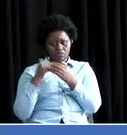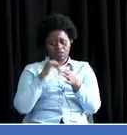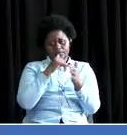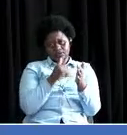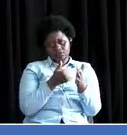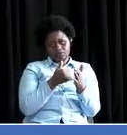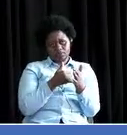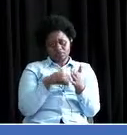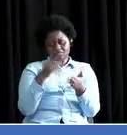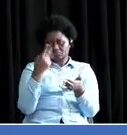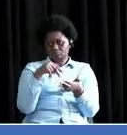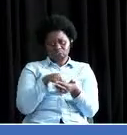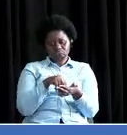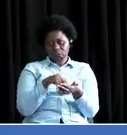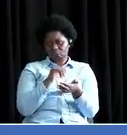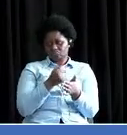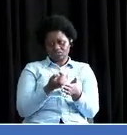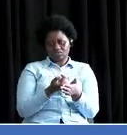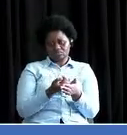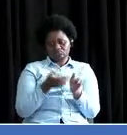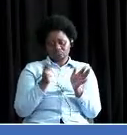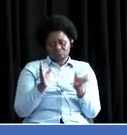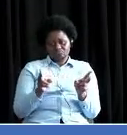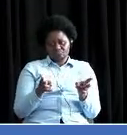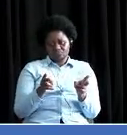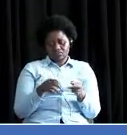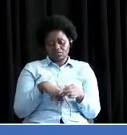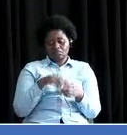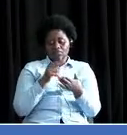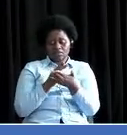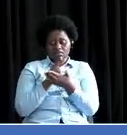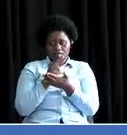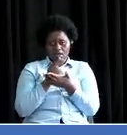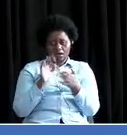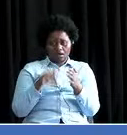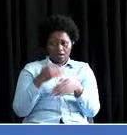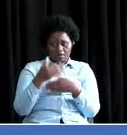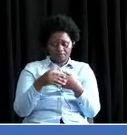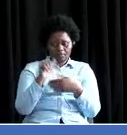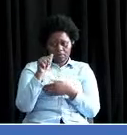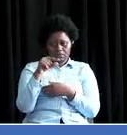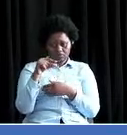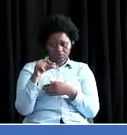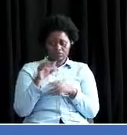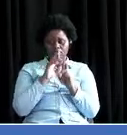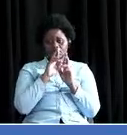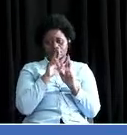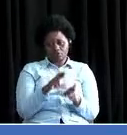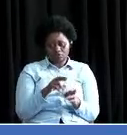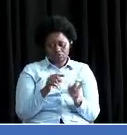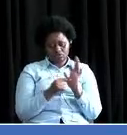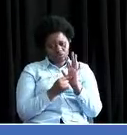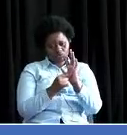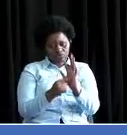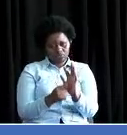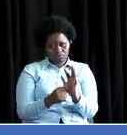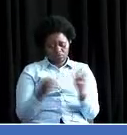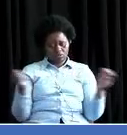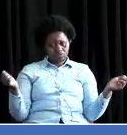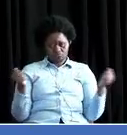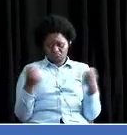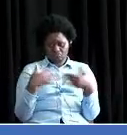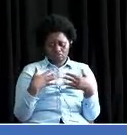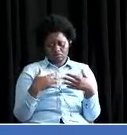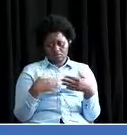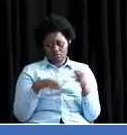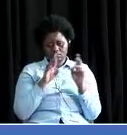just here to rubber stamp? And I think we must be honest to ourselves, Speaker, and say, after AG's report showing shocking